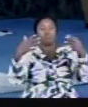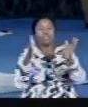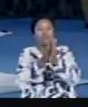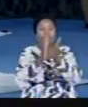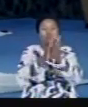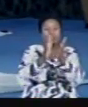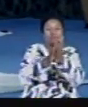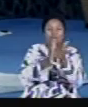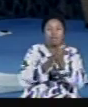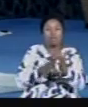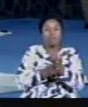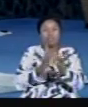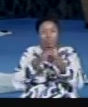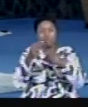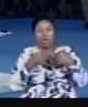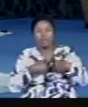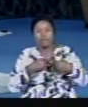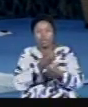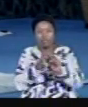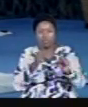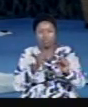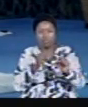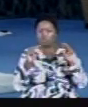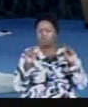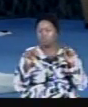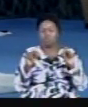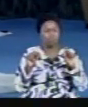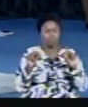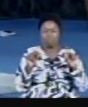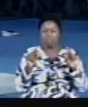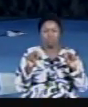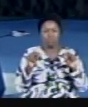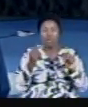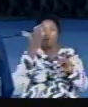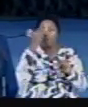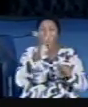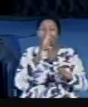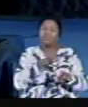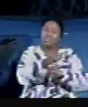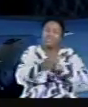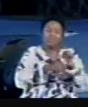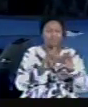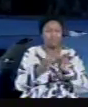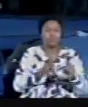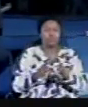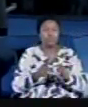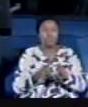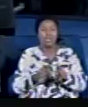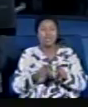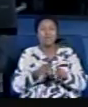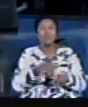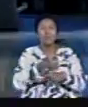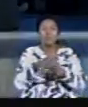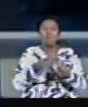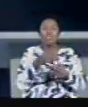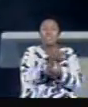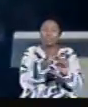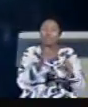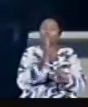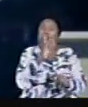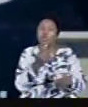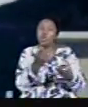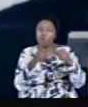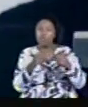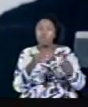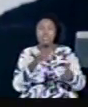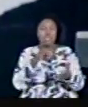salvation. Why are we deceiving the people? When the salvation really comes, it will come with joy. It will